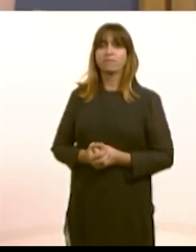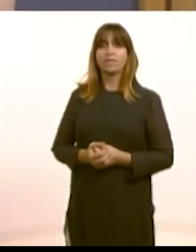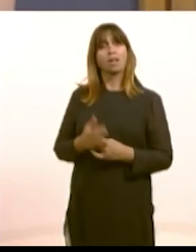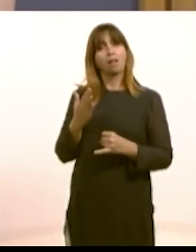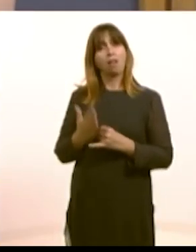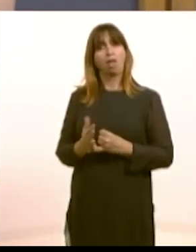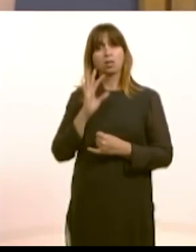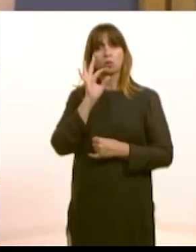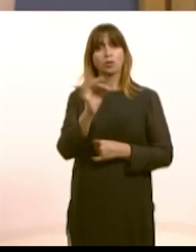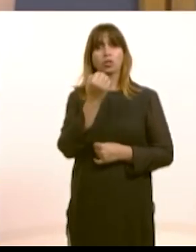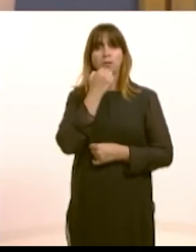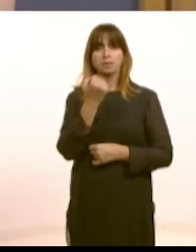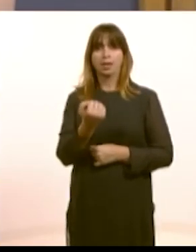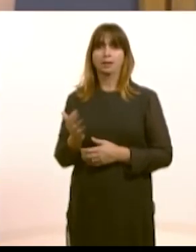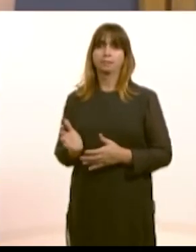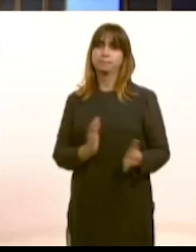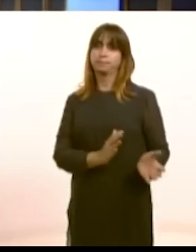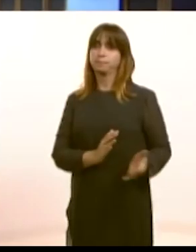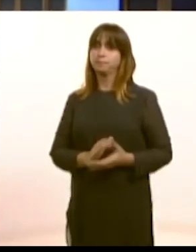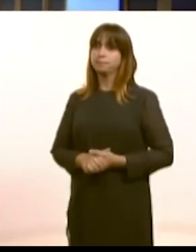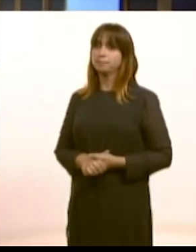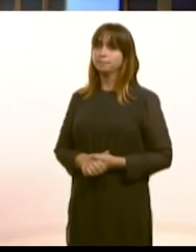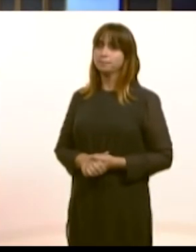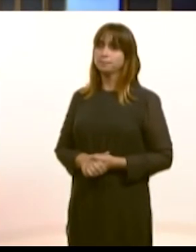finally, question 10, Jenny Rathbone.